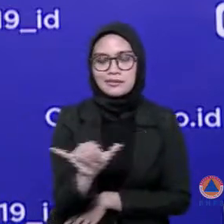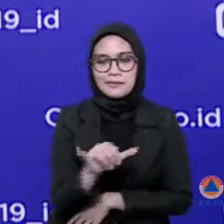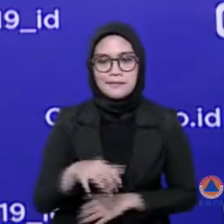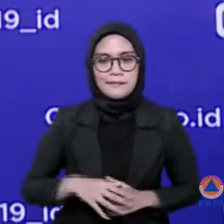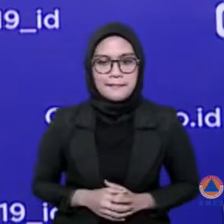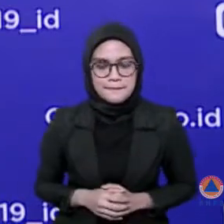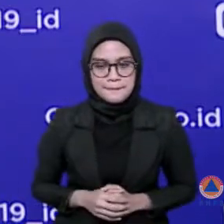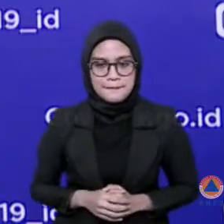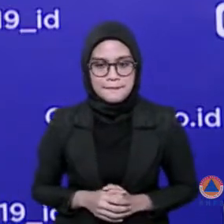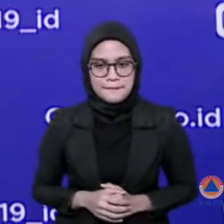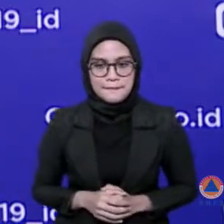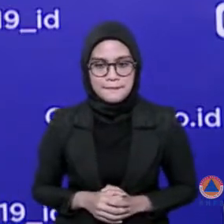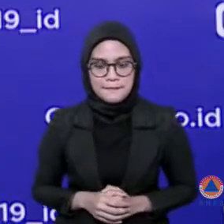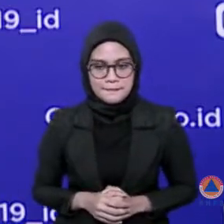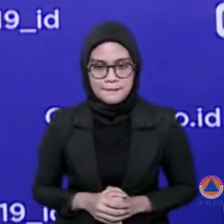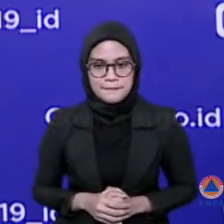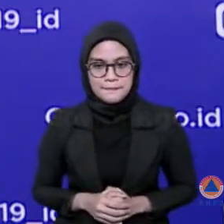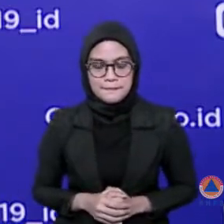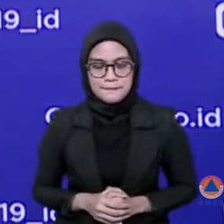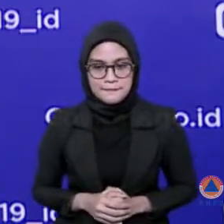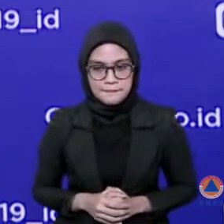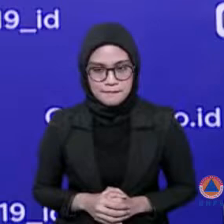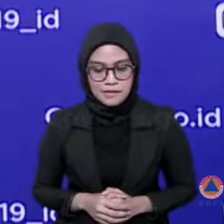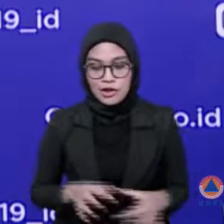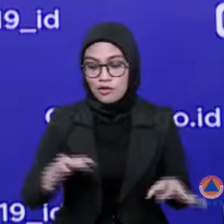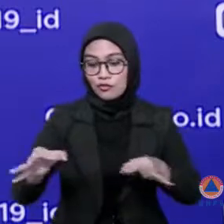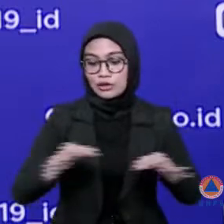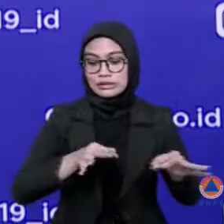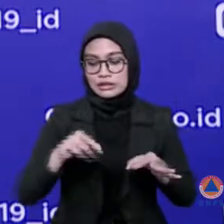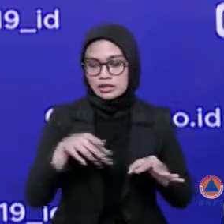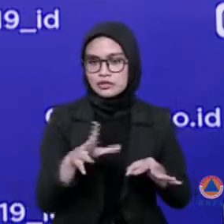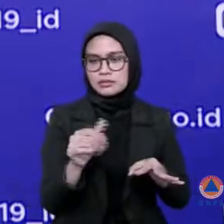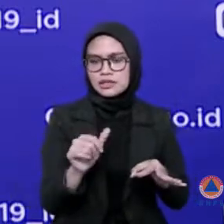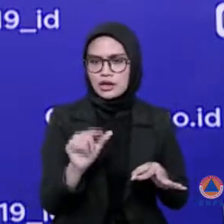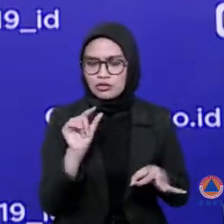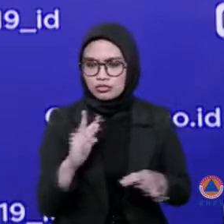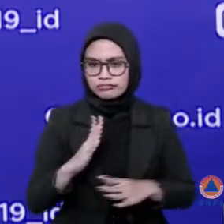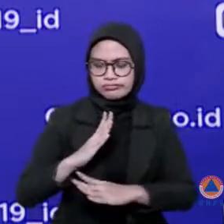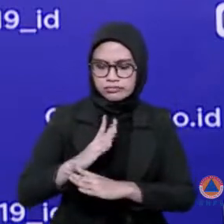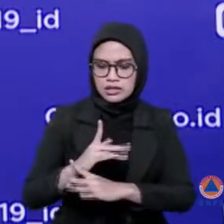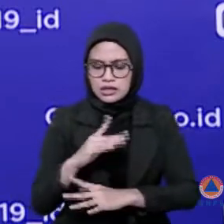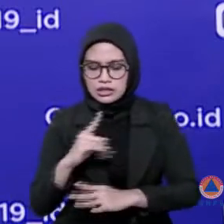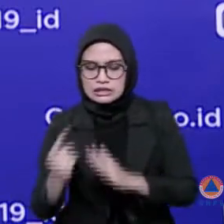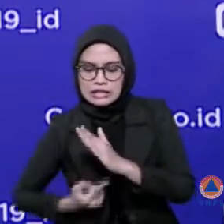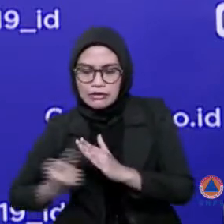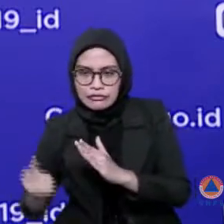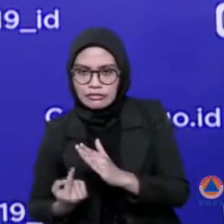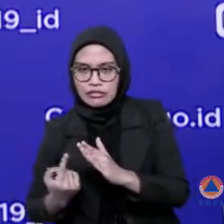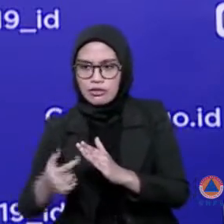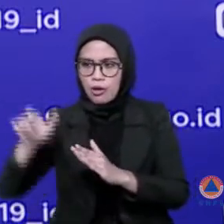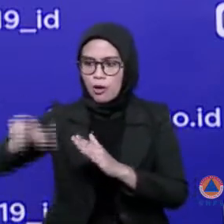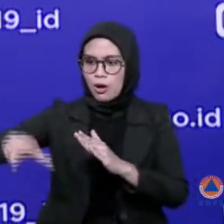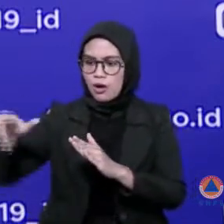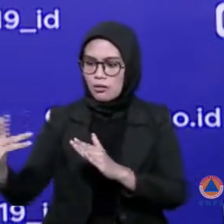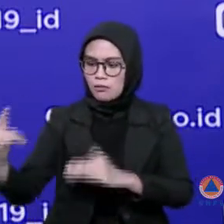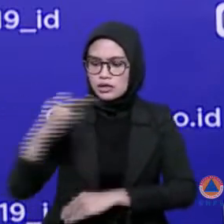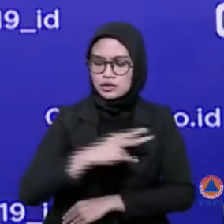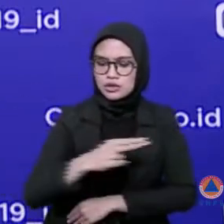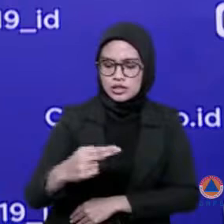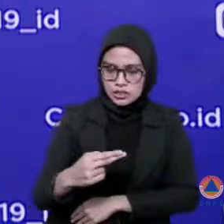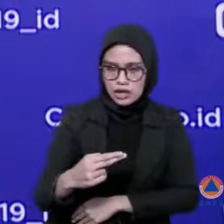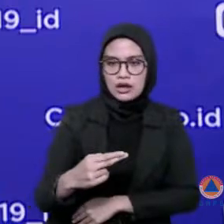existing facilities will continue to maintain its capacity and can accommodate the arrival of the